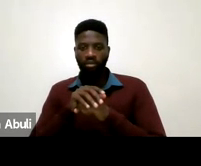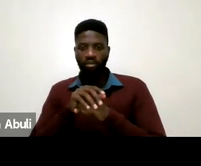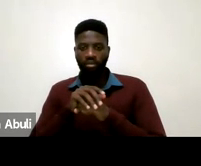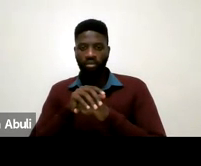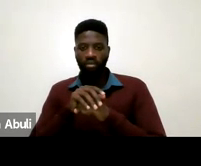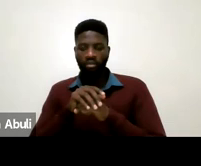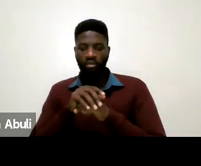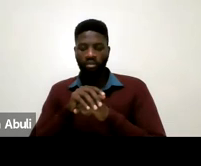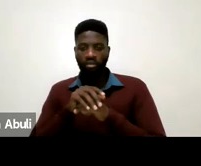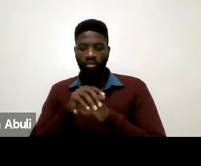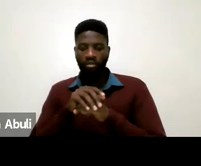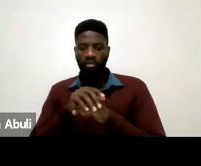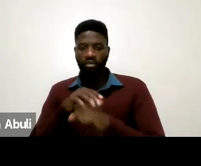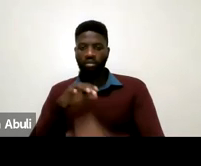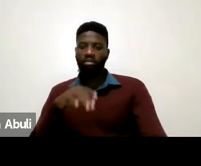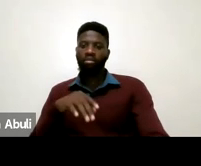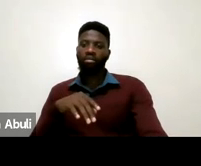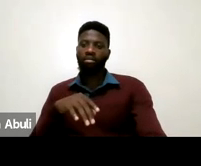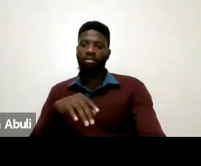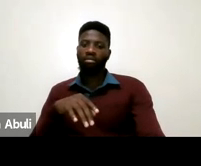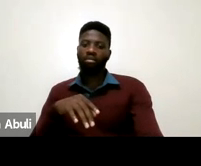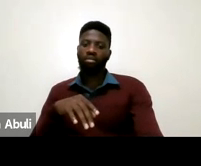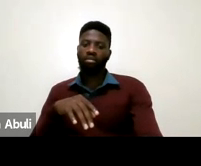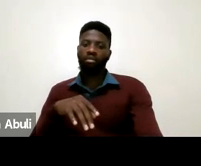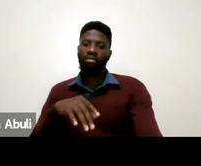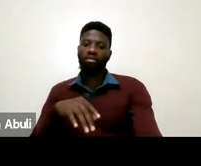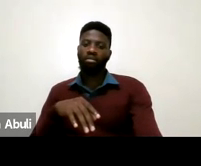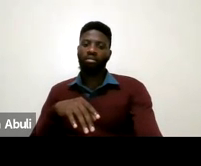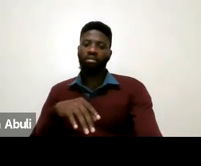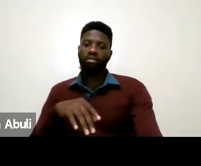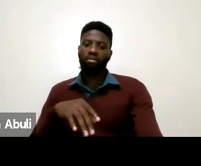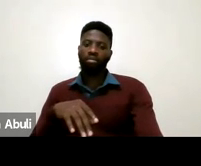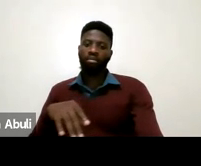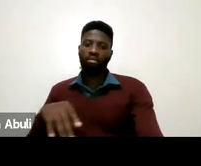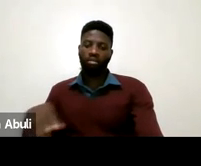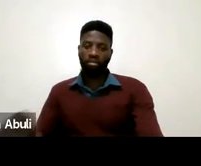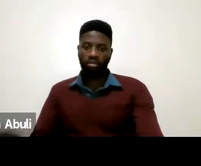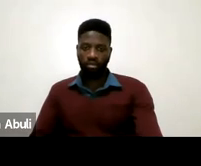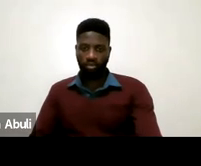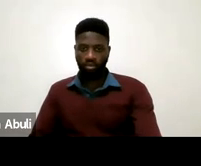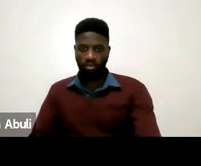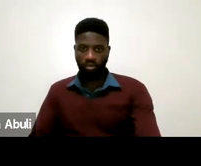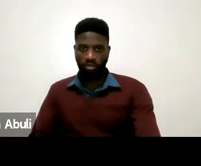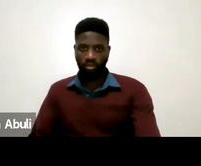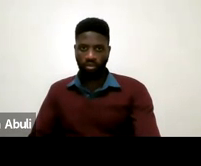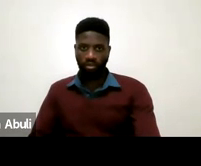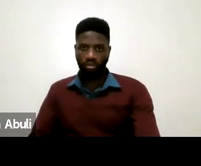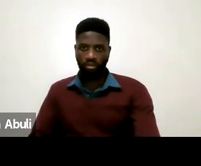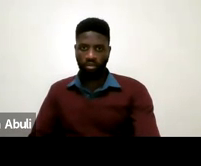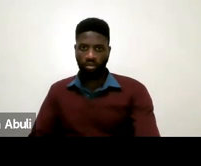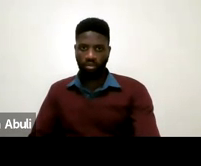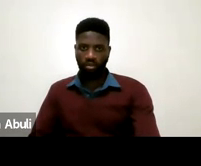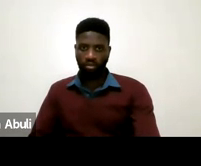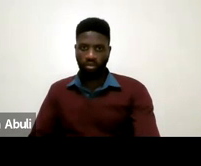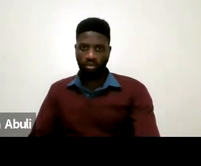to assess, evaluate, and of course, monitor what you need to monitor to confirm that this is really what you want. That